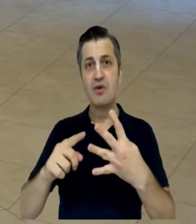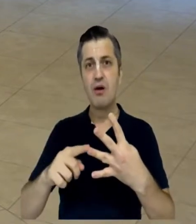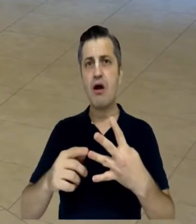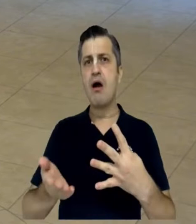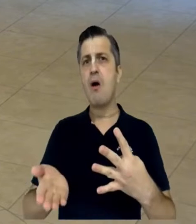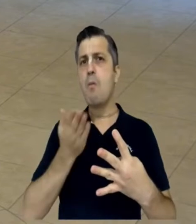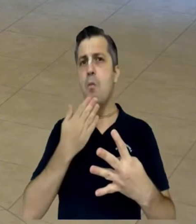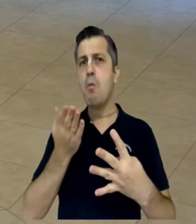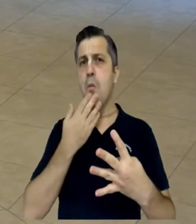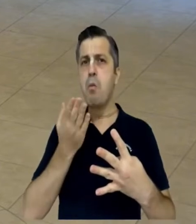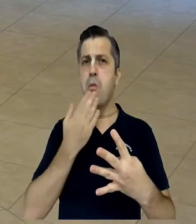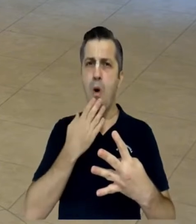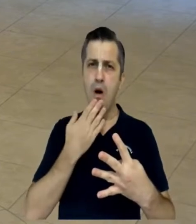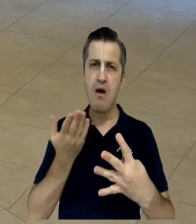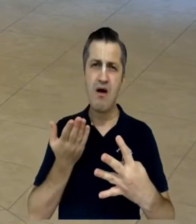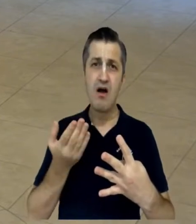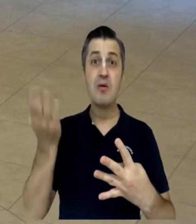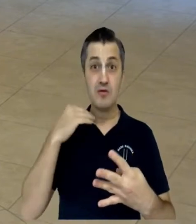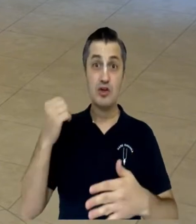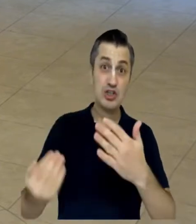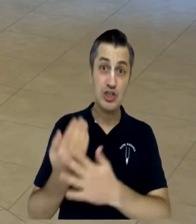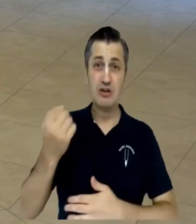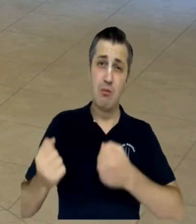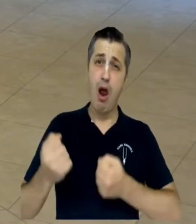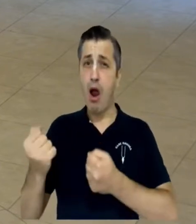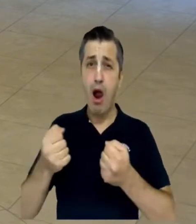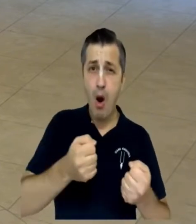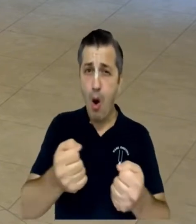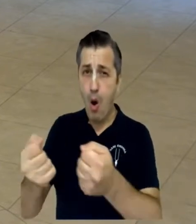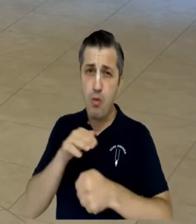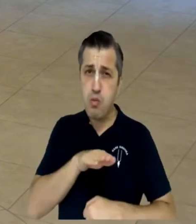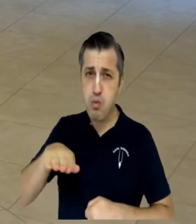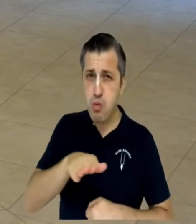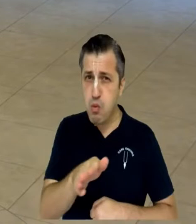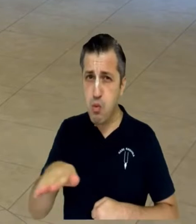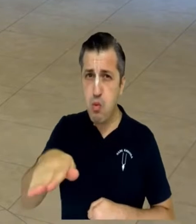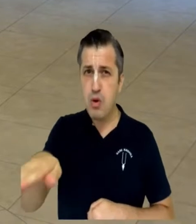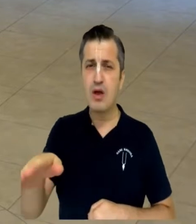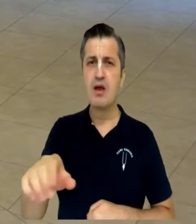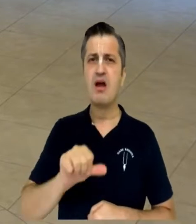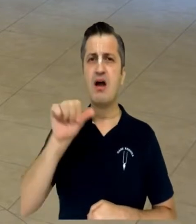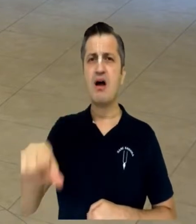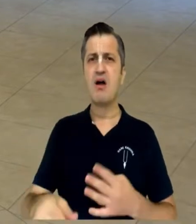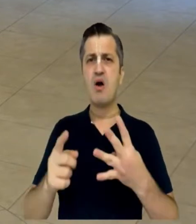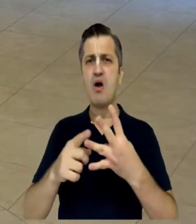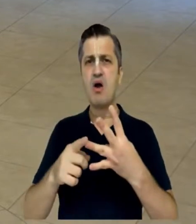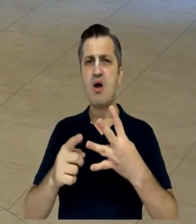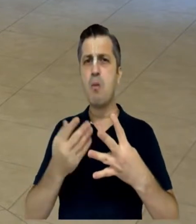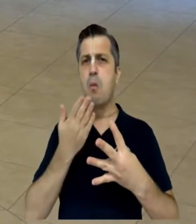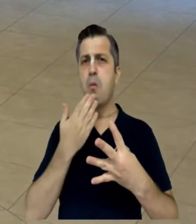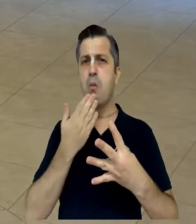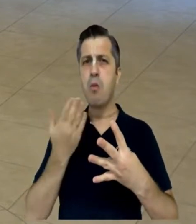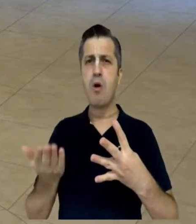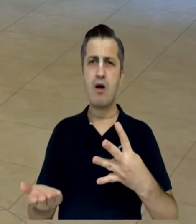last, right? So probably people also can resonate with that. I can also resonate with that. Like sometimes you